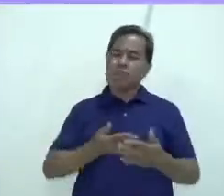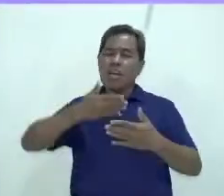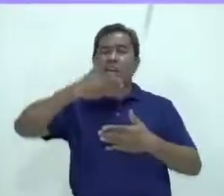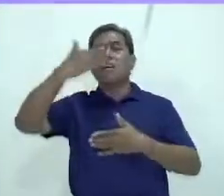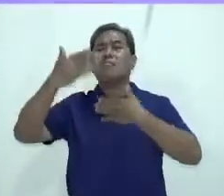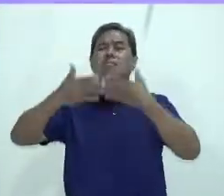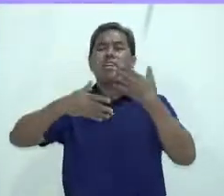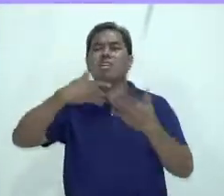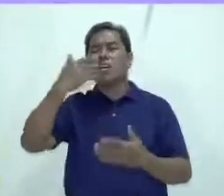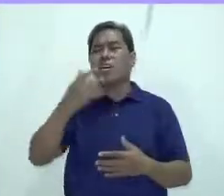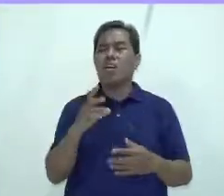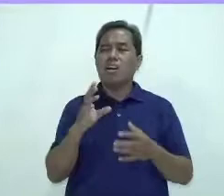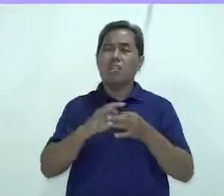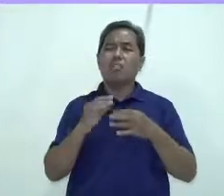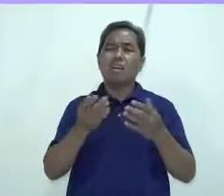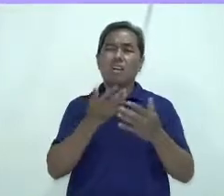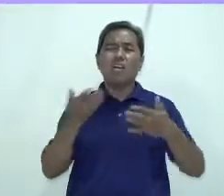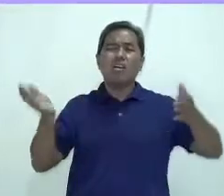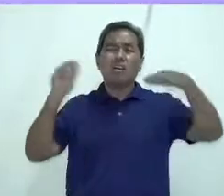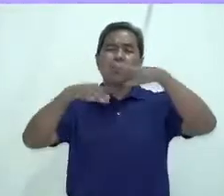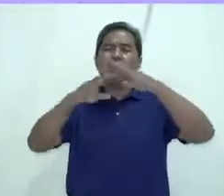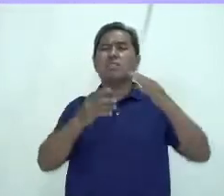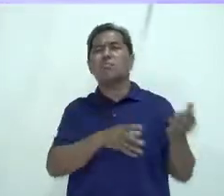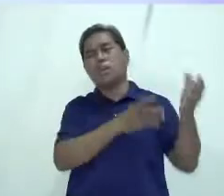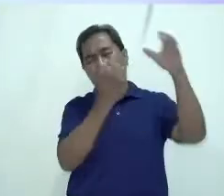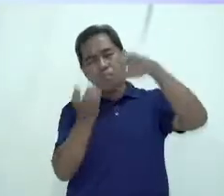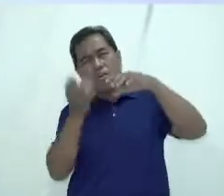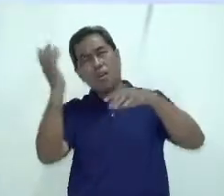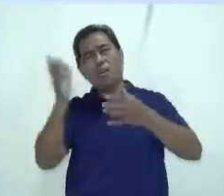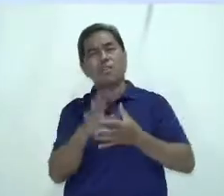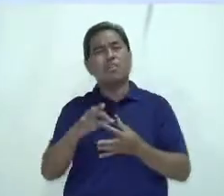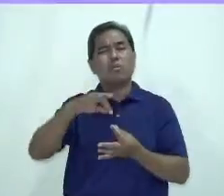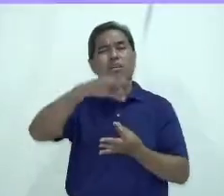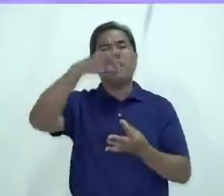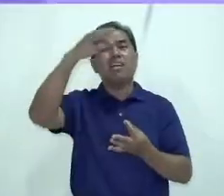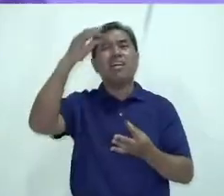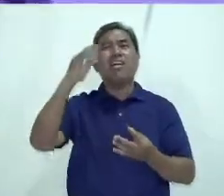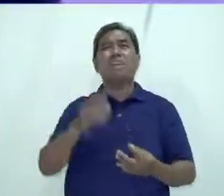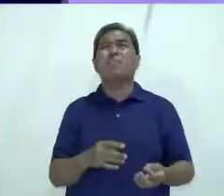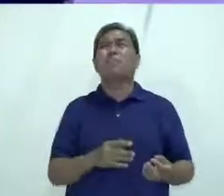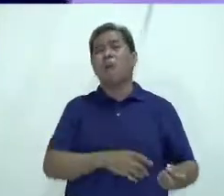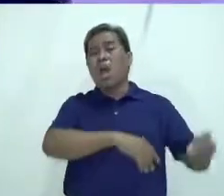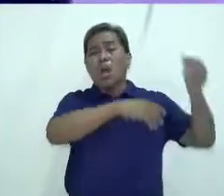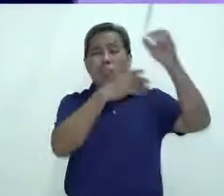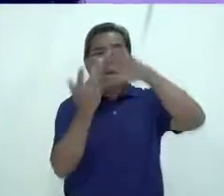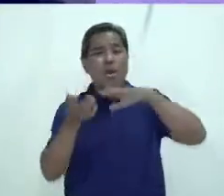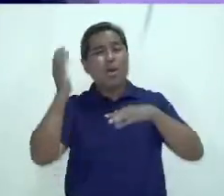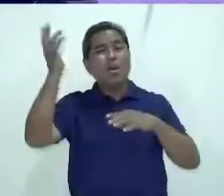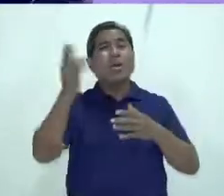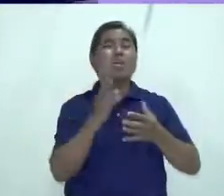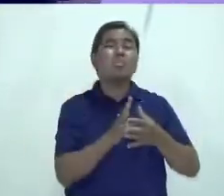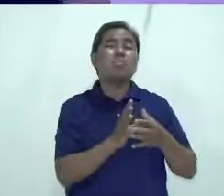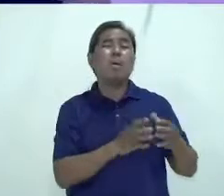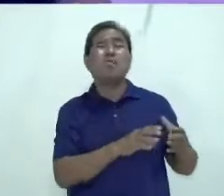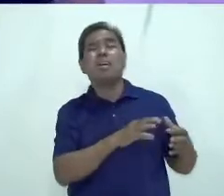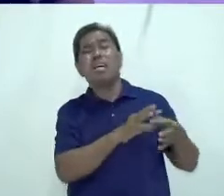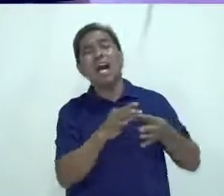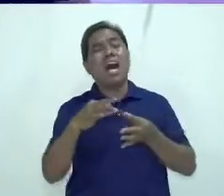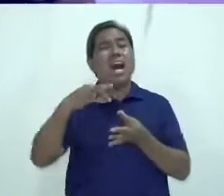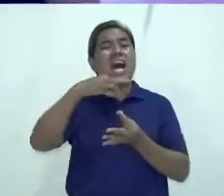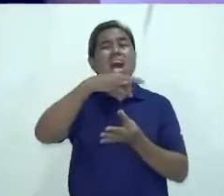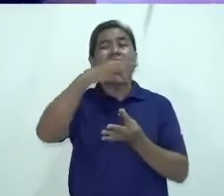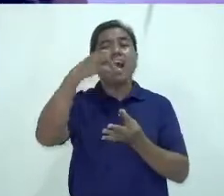of heaven. Pour your Spirit out. Yes, Lord. Pour your Spirit